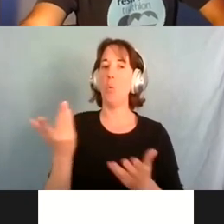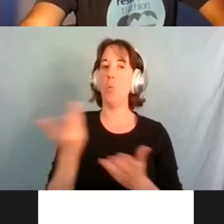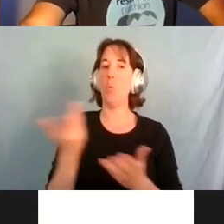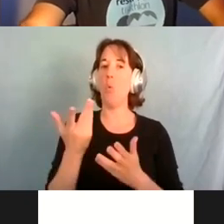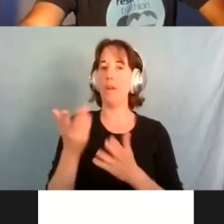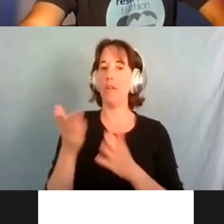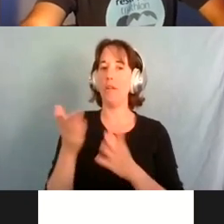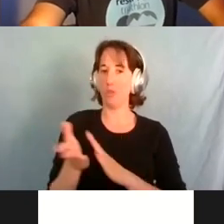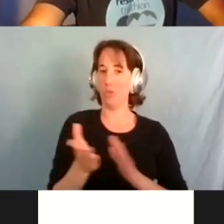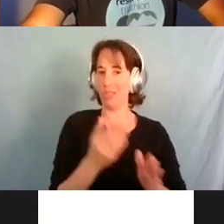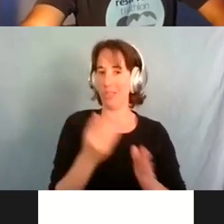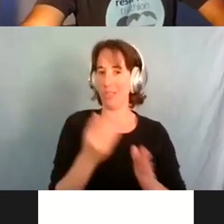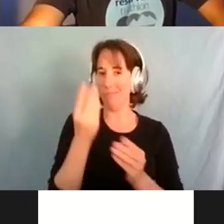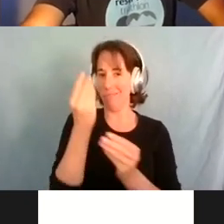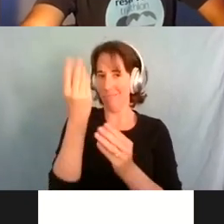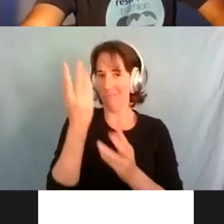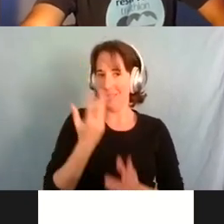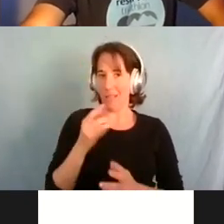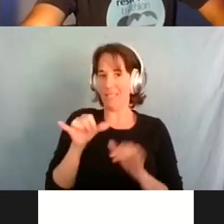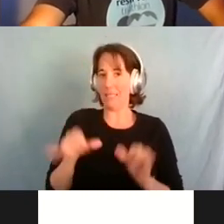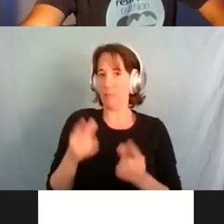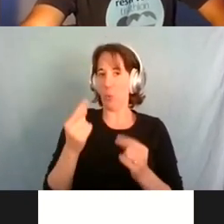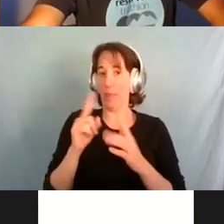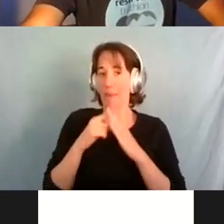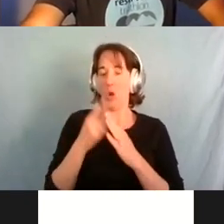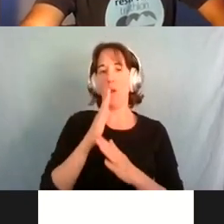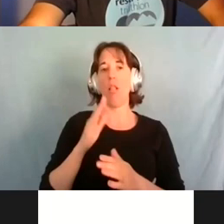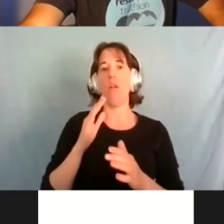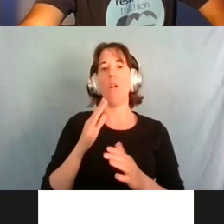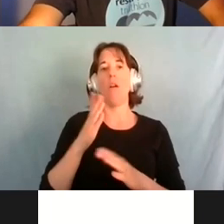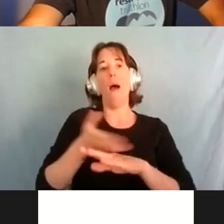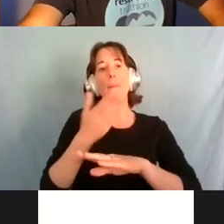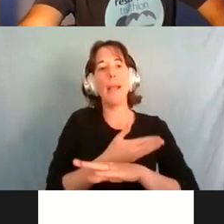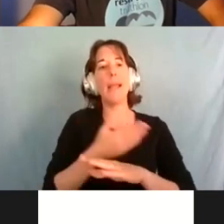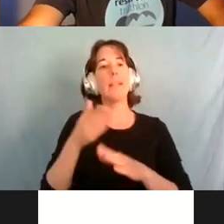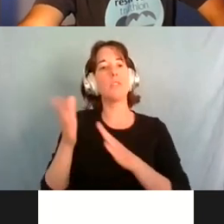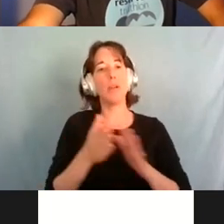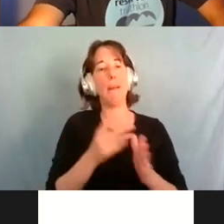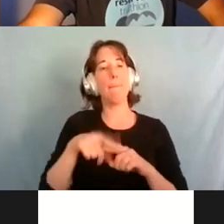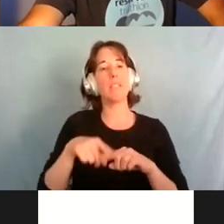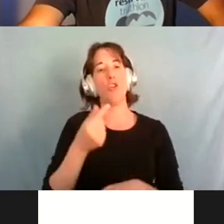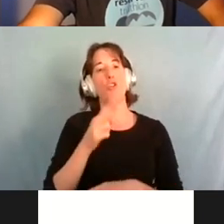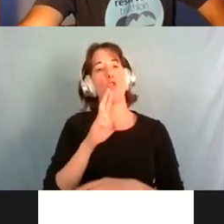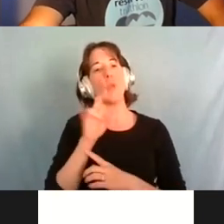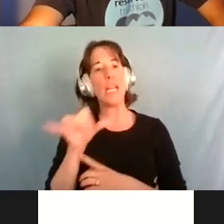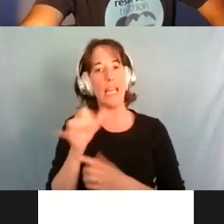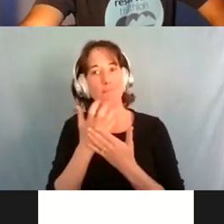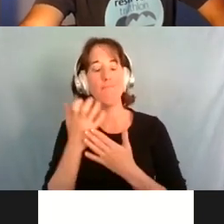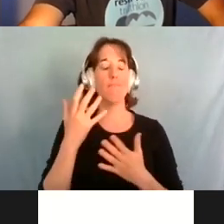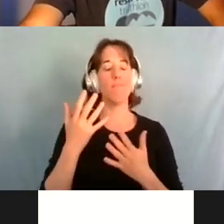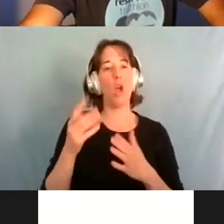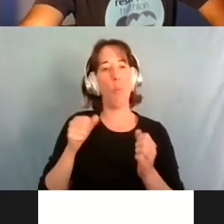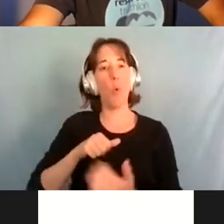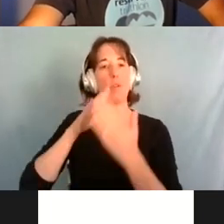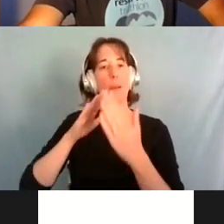just update the strategy based on its greedy approach to taking the maximum Q value. So that's just